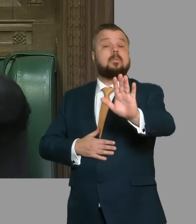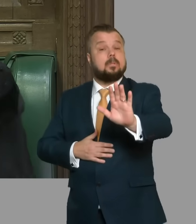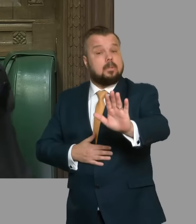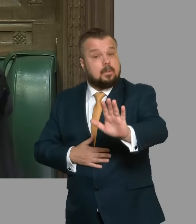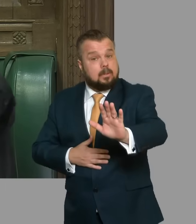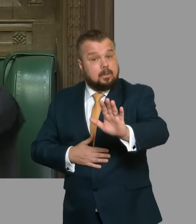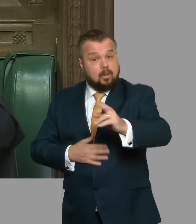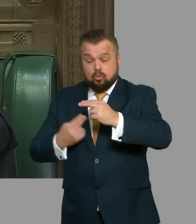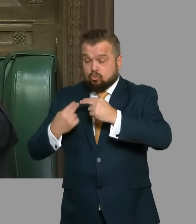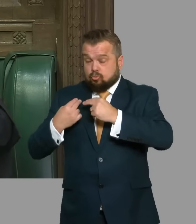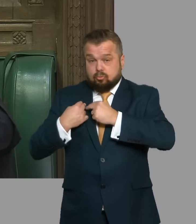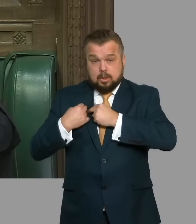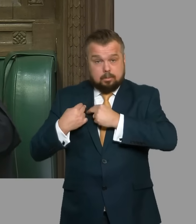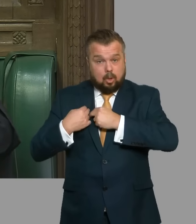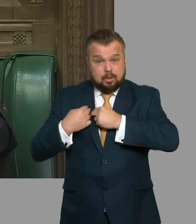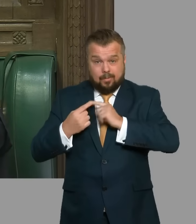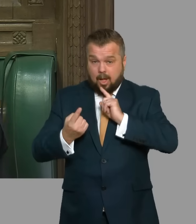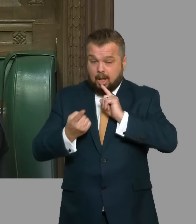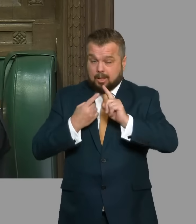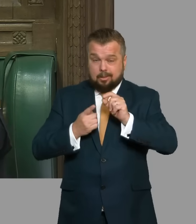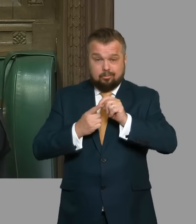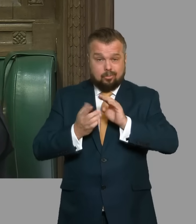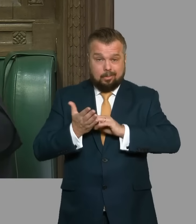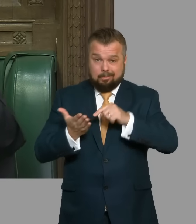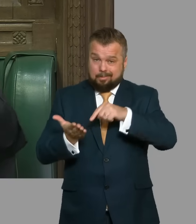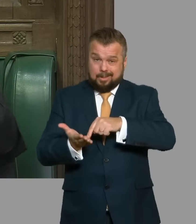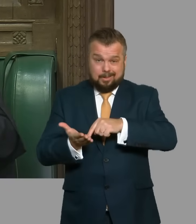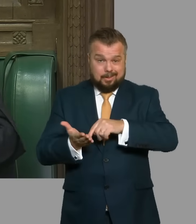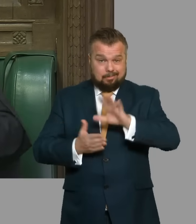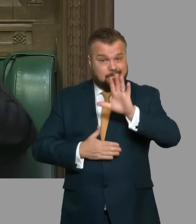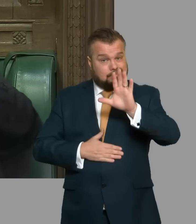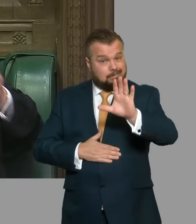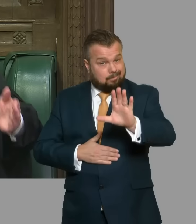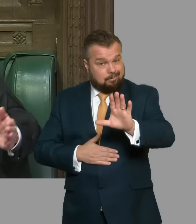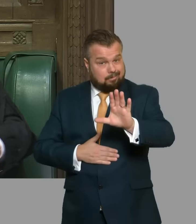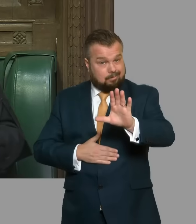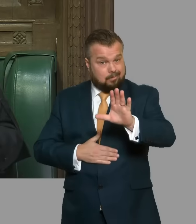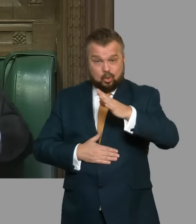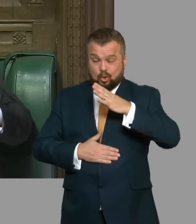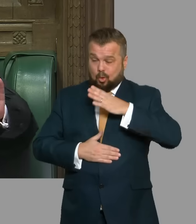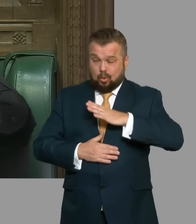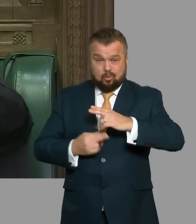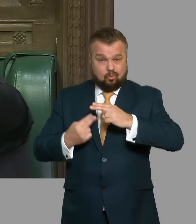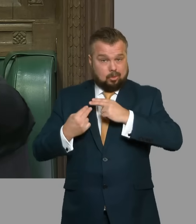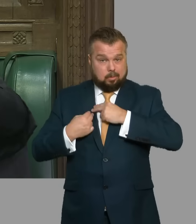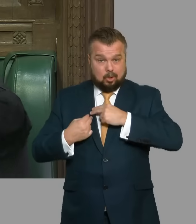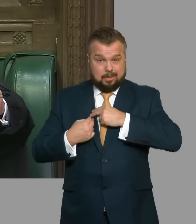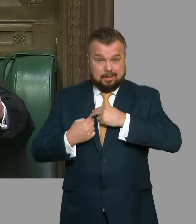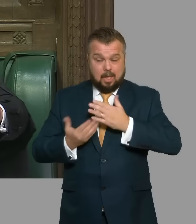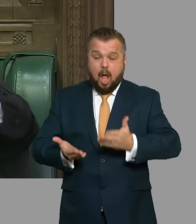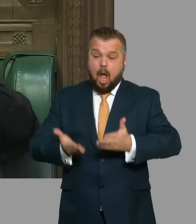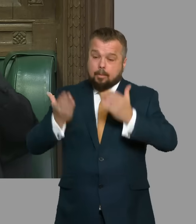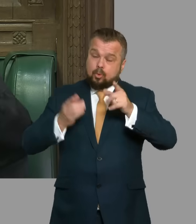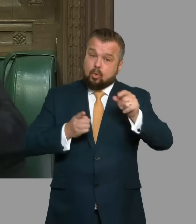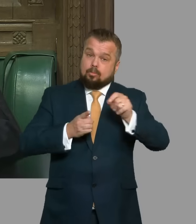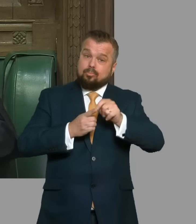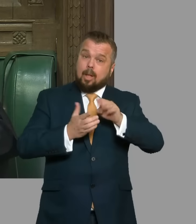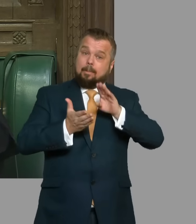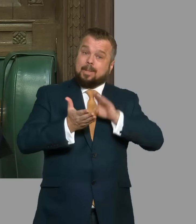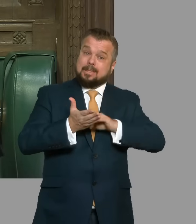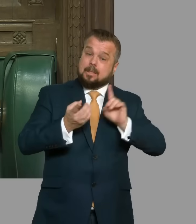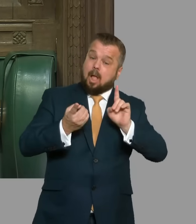Minister if he answers that question. That's why I closed down. He is not there to ask questions of your party. I think we'll leave it at that. I'm